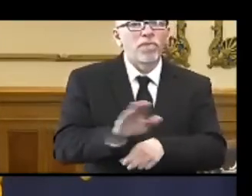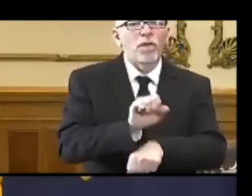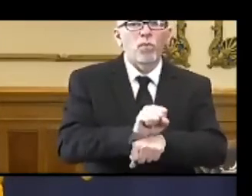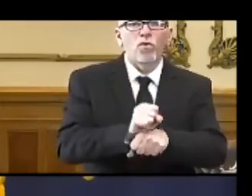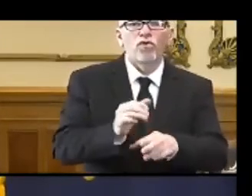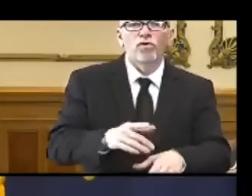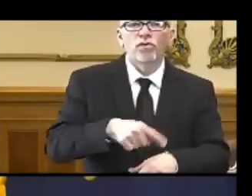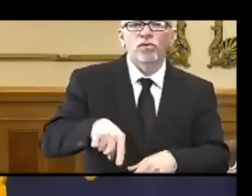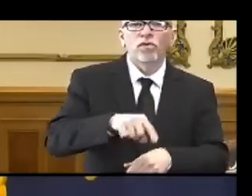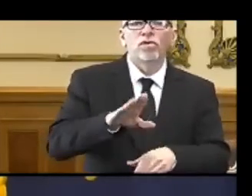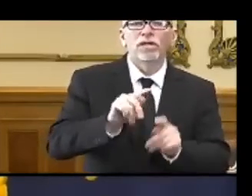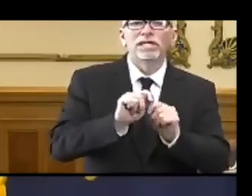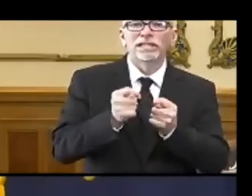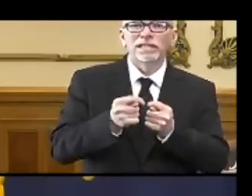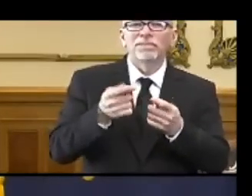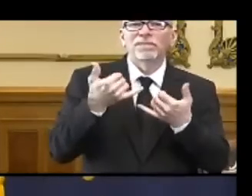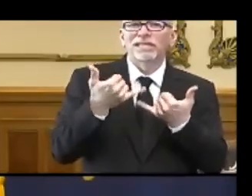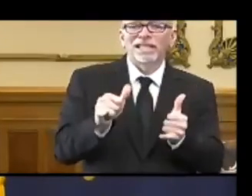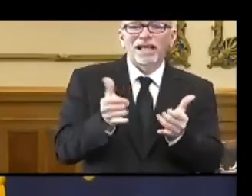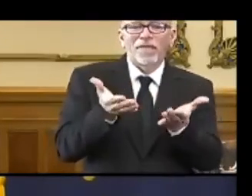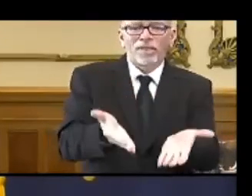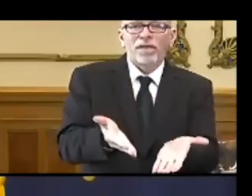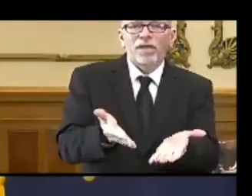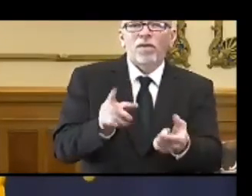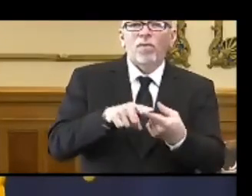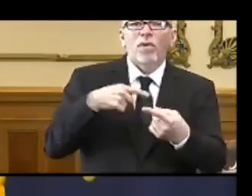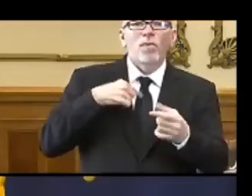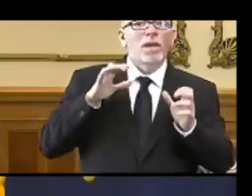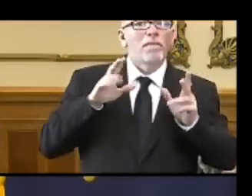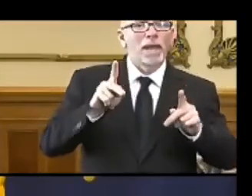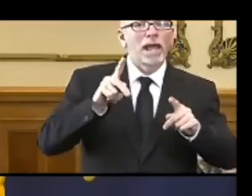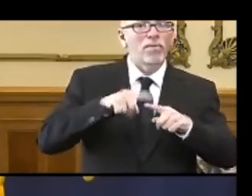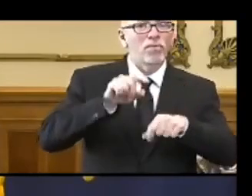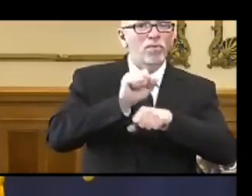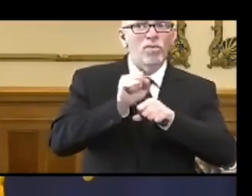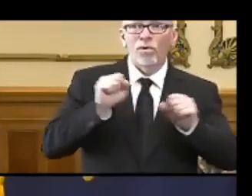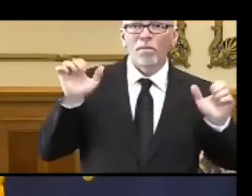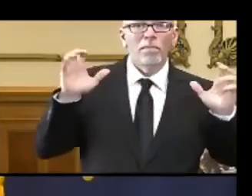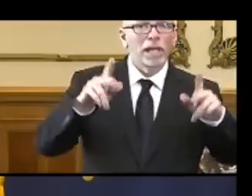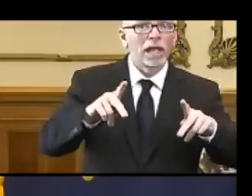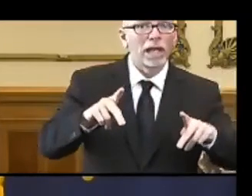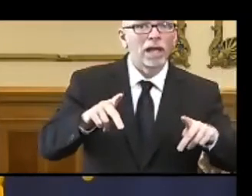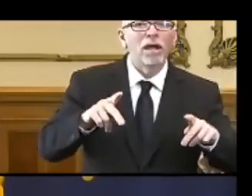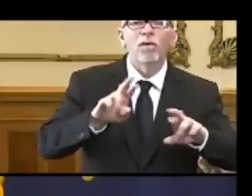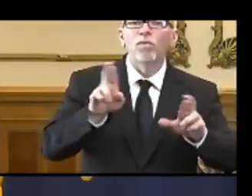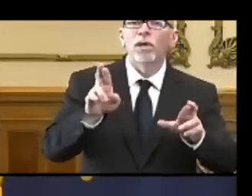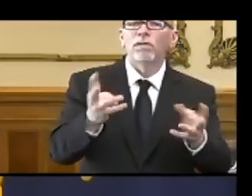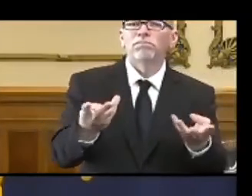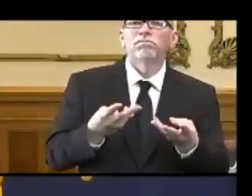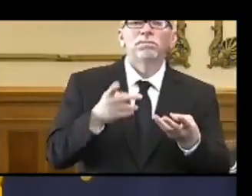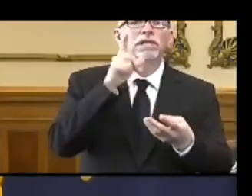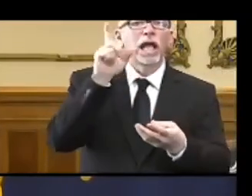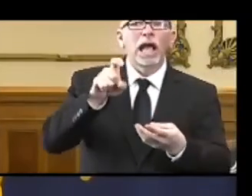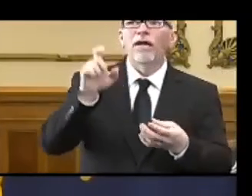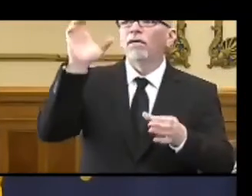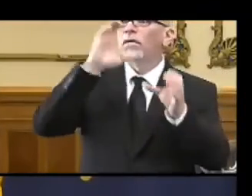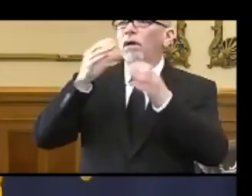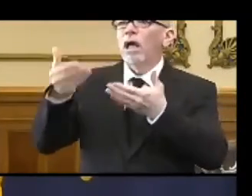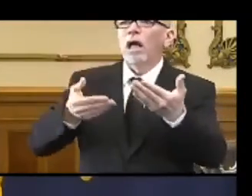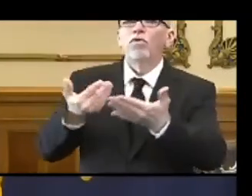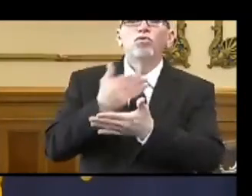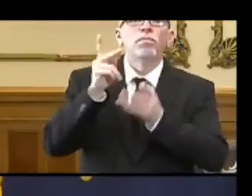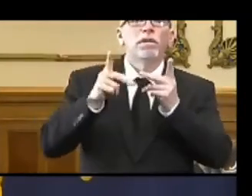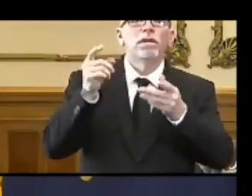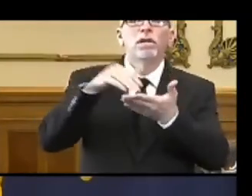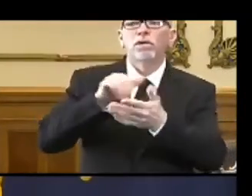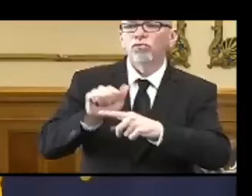their team is on the court when we fire back up. And you're not having to go out and recruit new talent and then teach